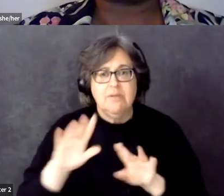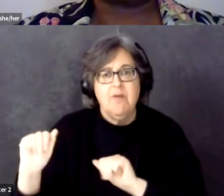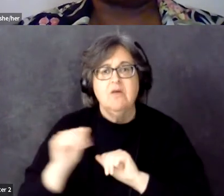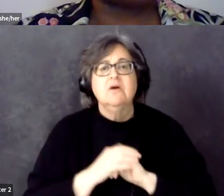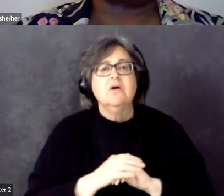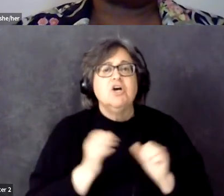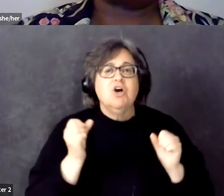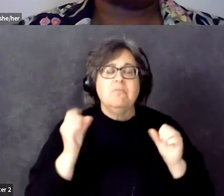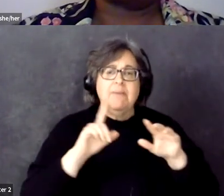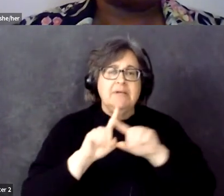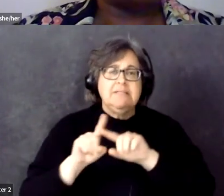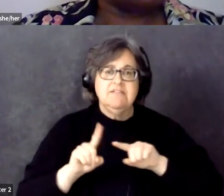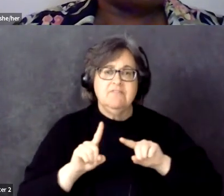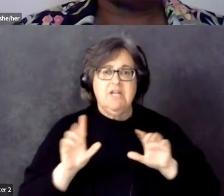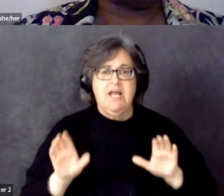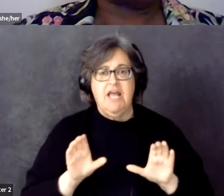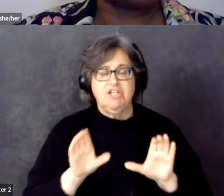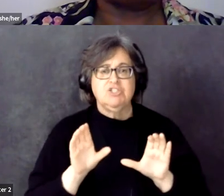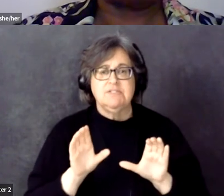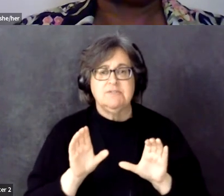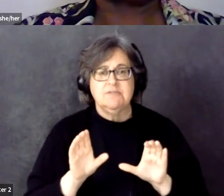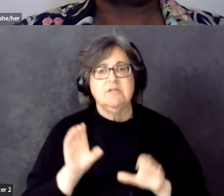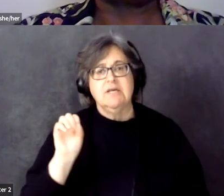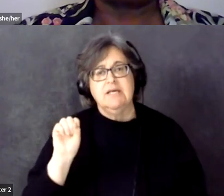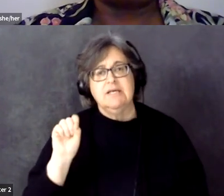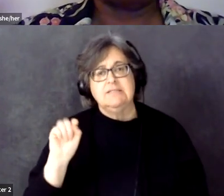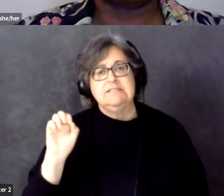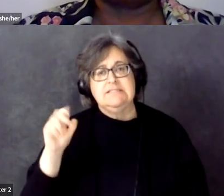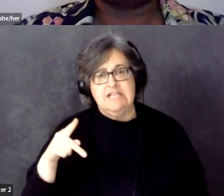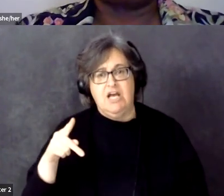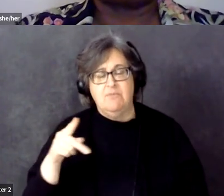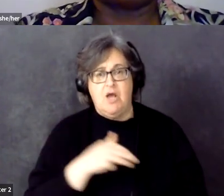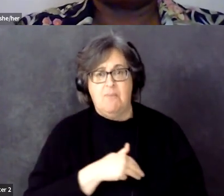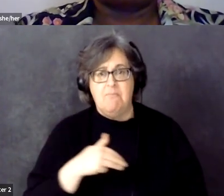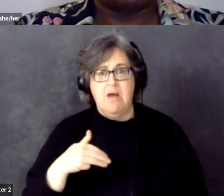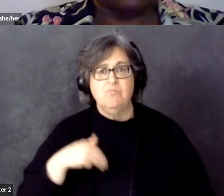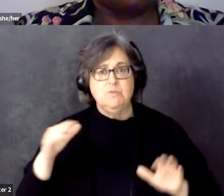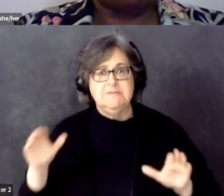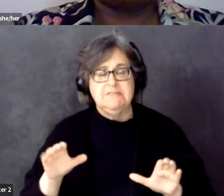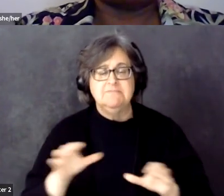there were a number of actions that STOP members took and